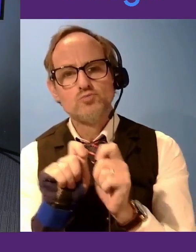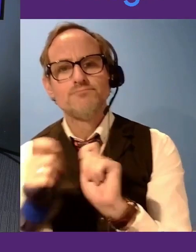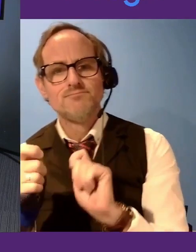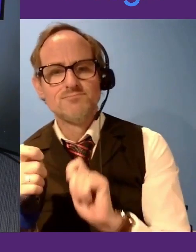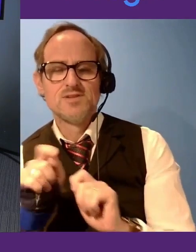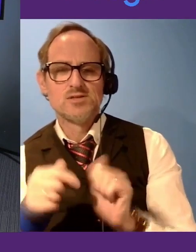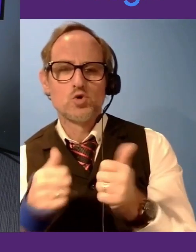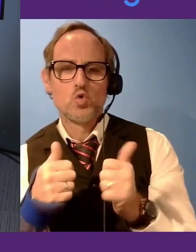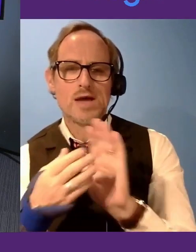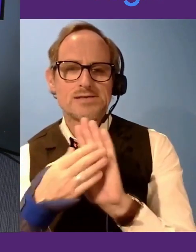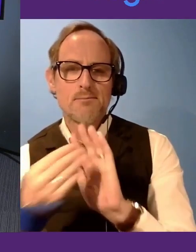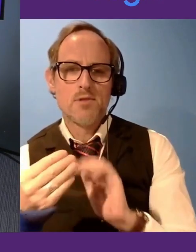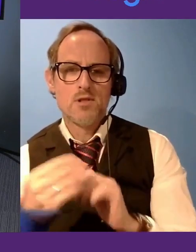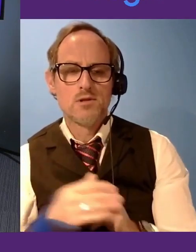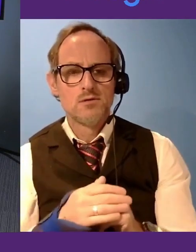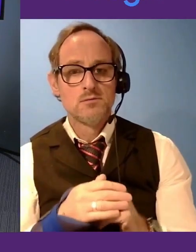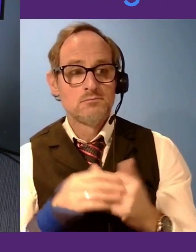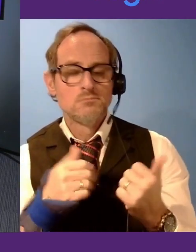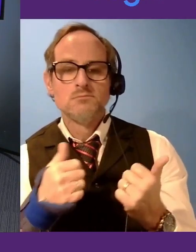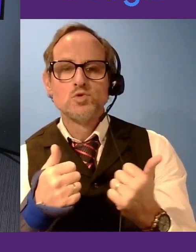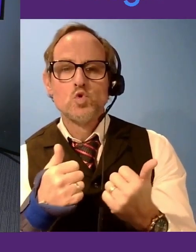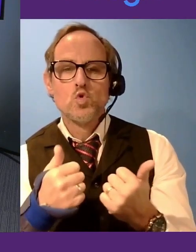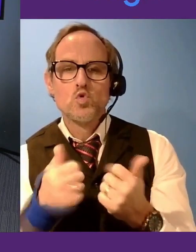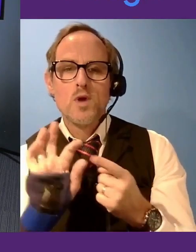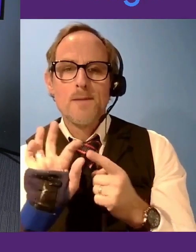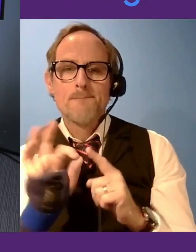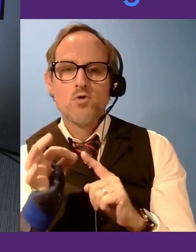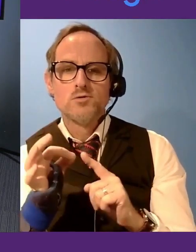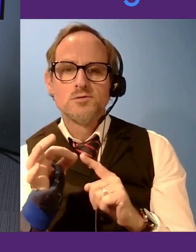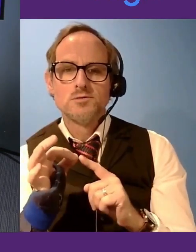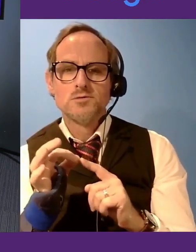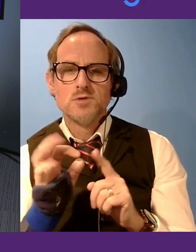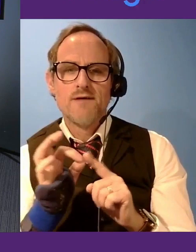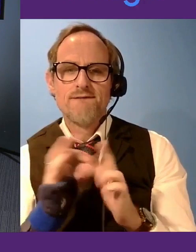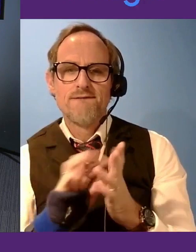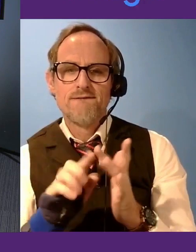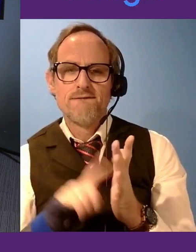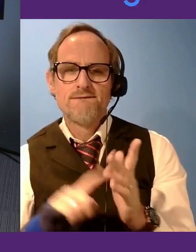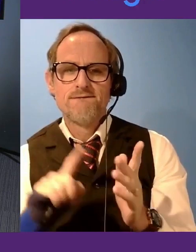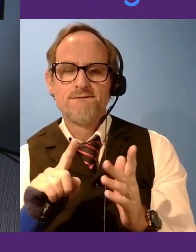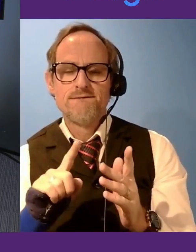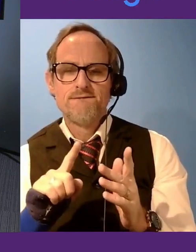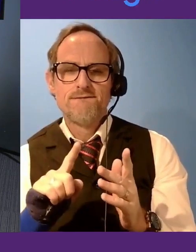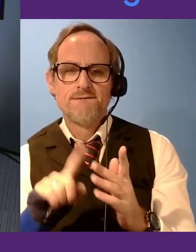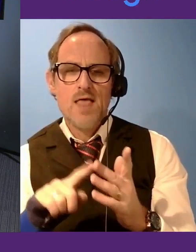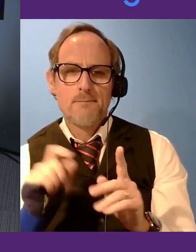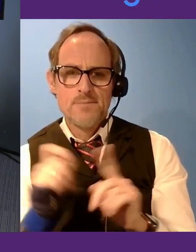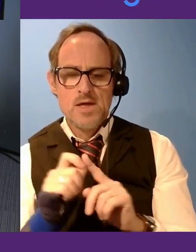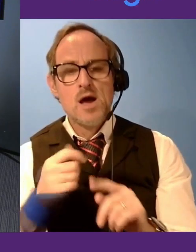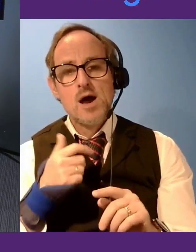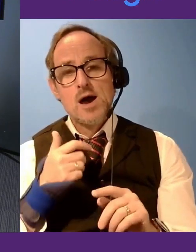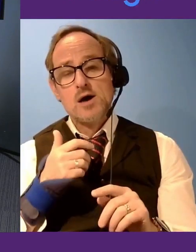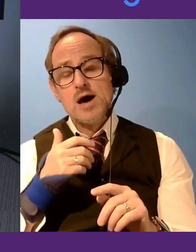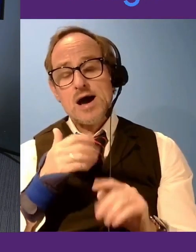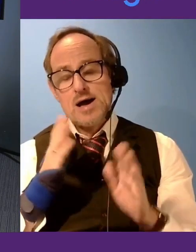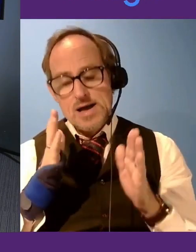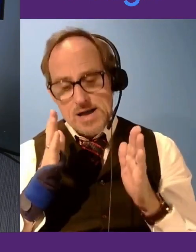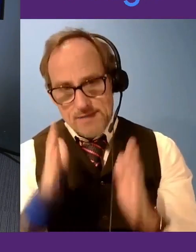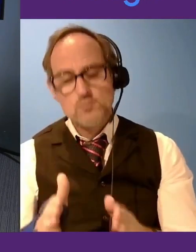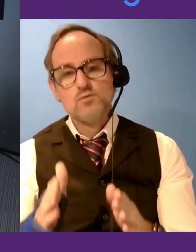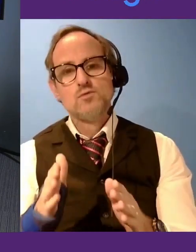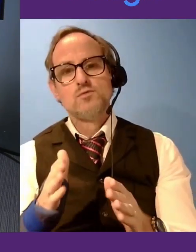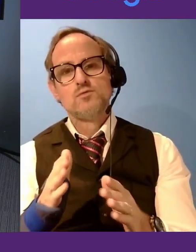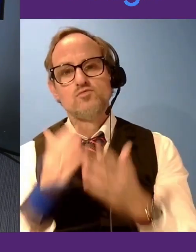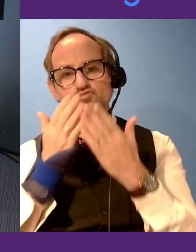Phil. I wanted to mention the preference. So you always need to respect the preference of the user. And